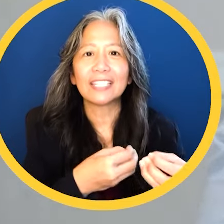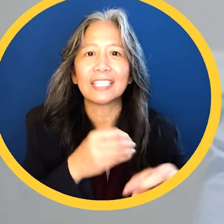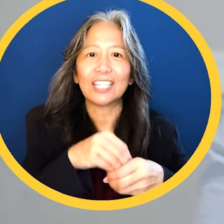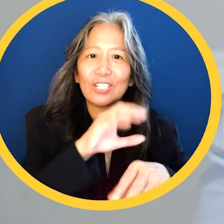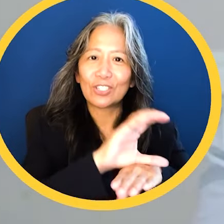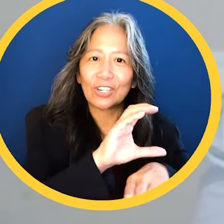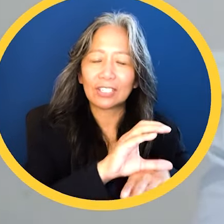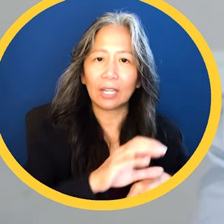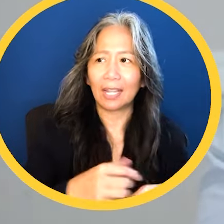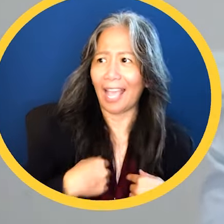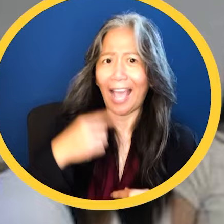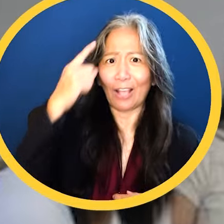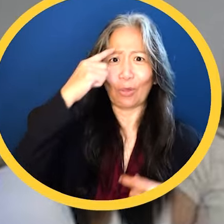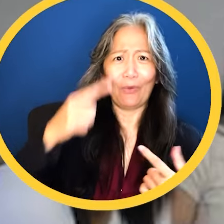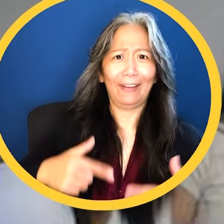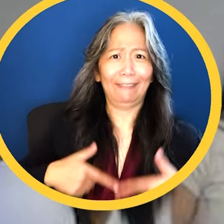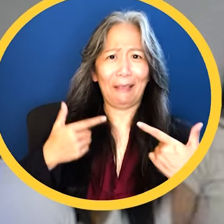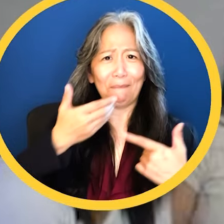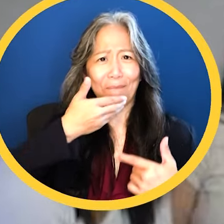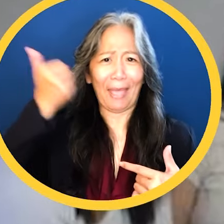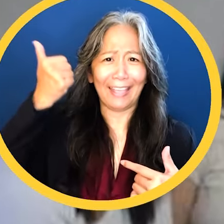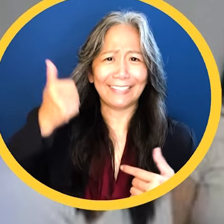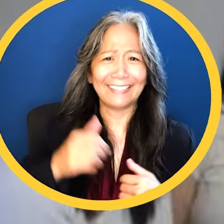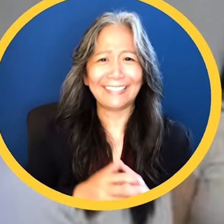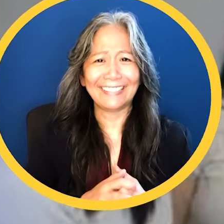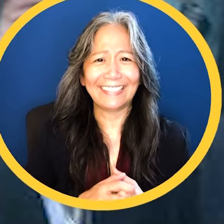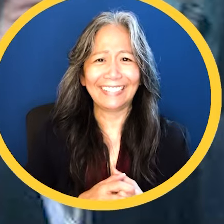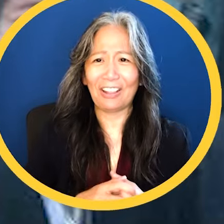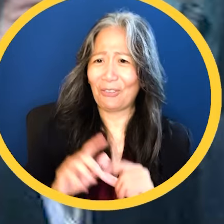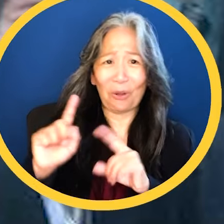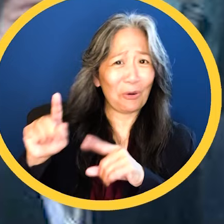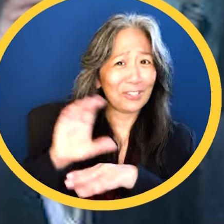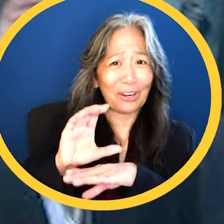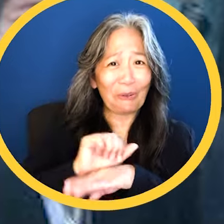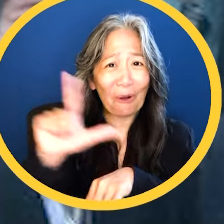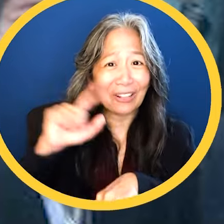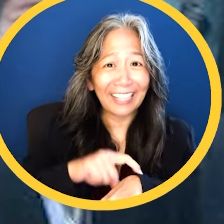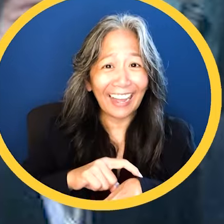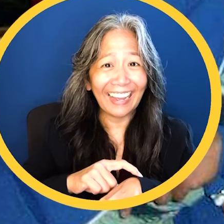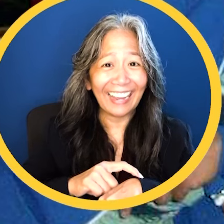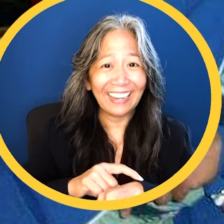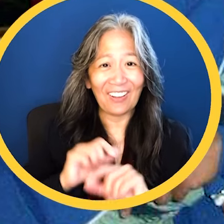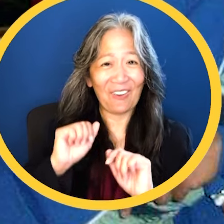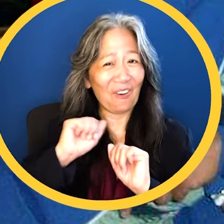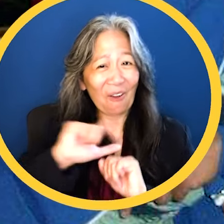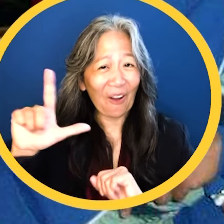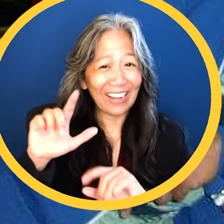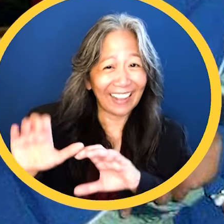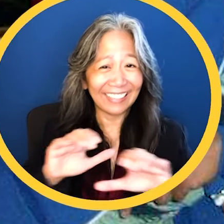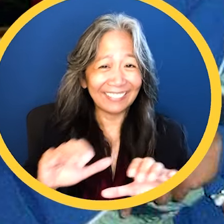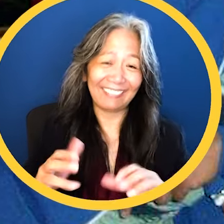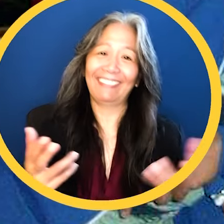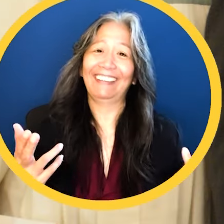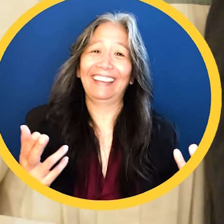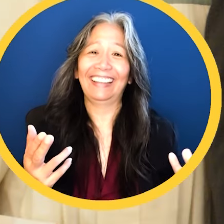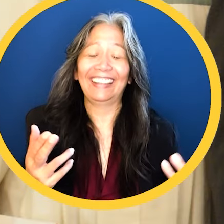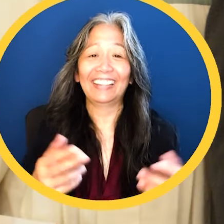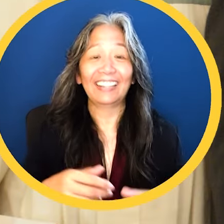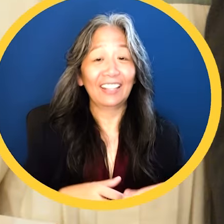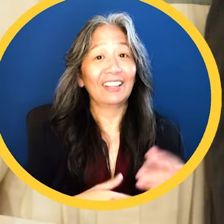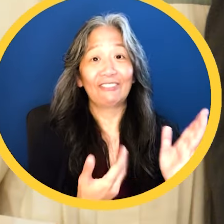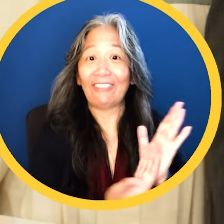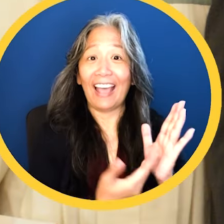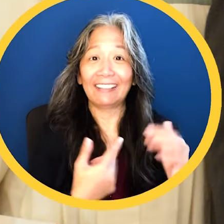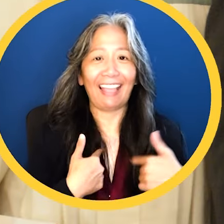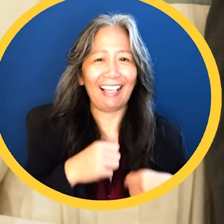offices in the church. I thought we were living our best life. Going to church all the time, going to all these activities,